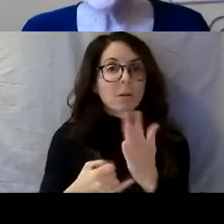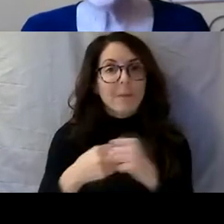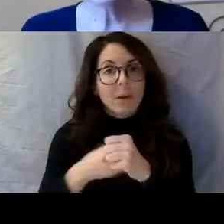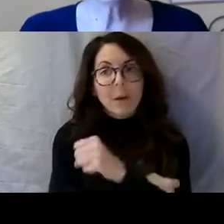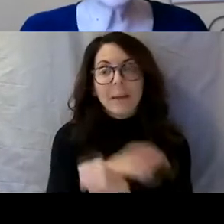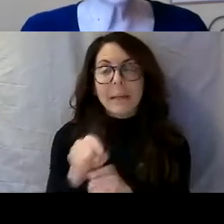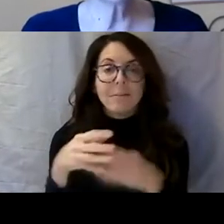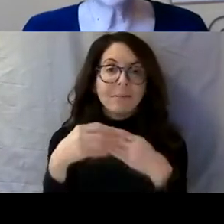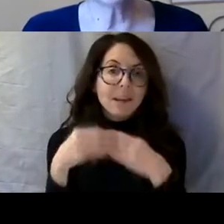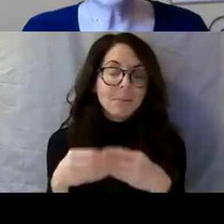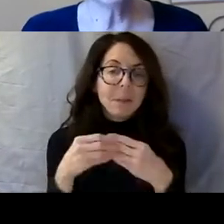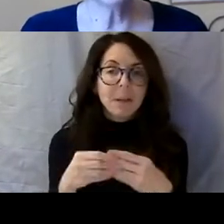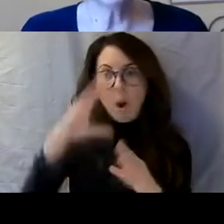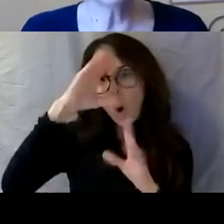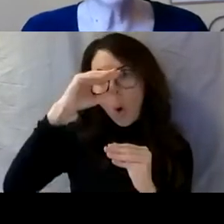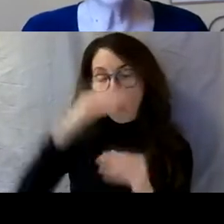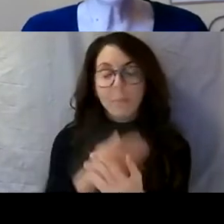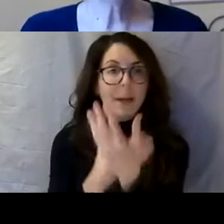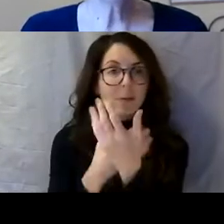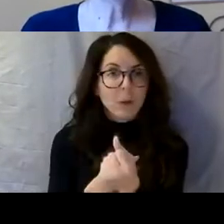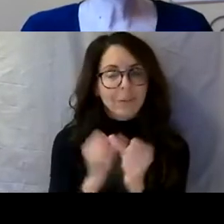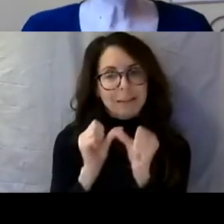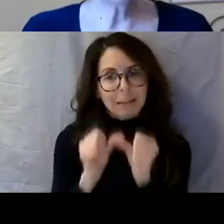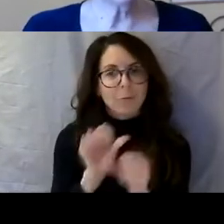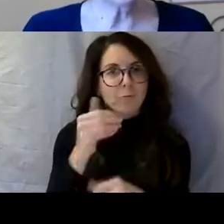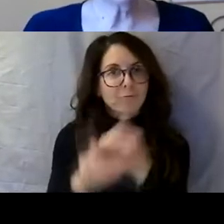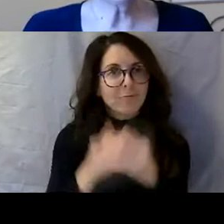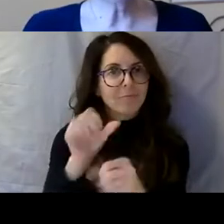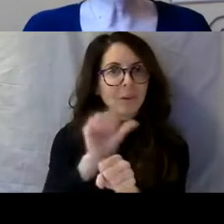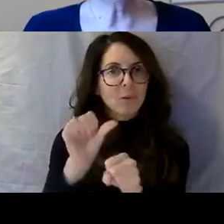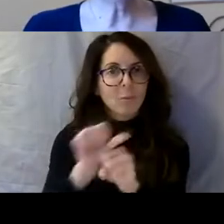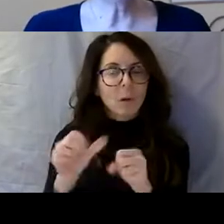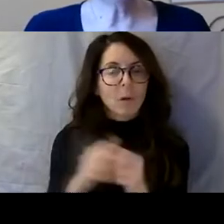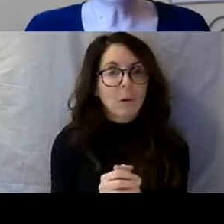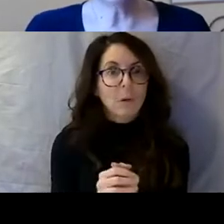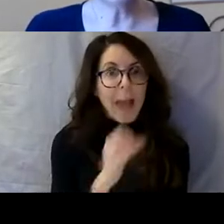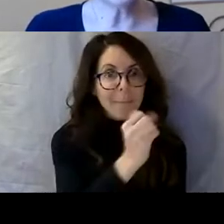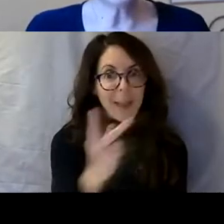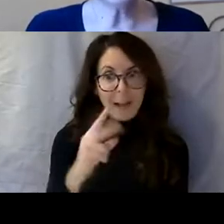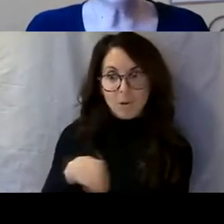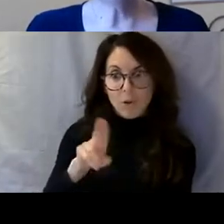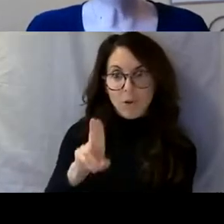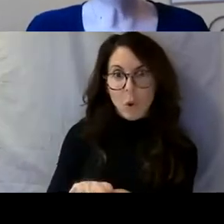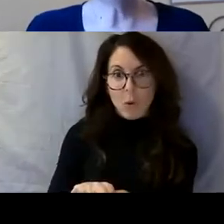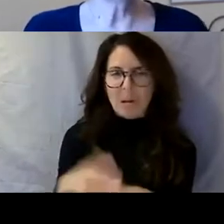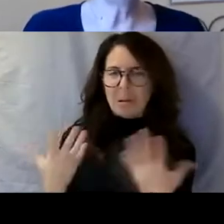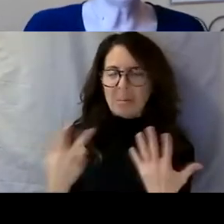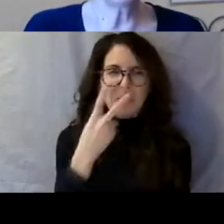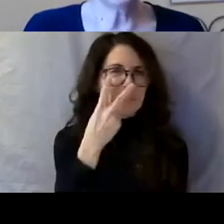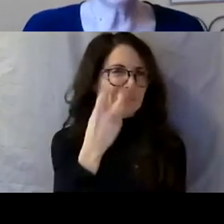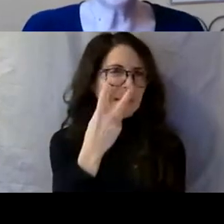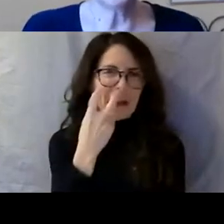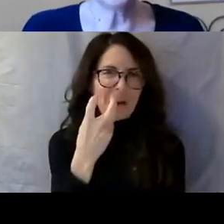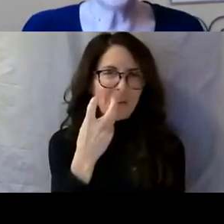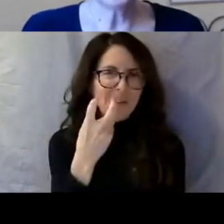hope, and trust to continue to do their work, and that a return to normal is neither likely nor in many